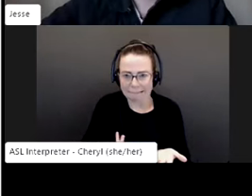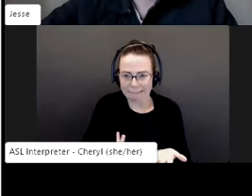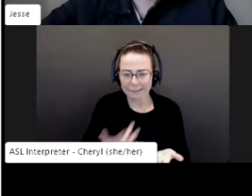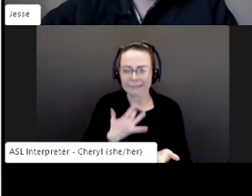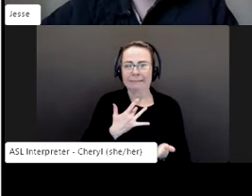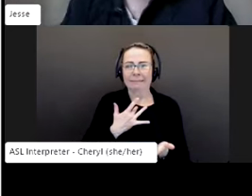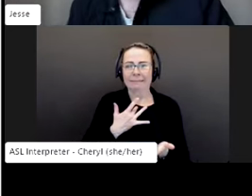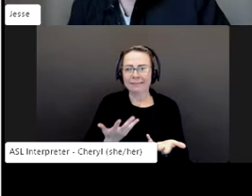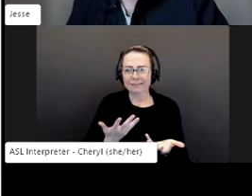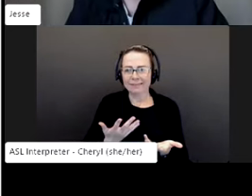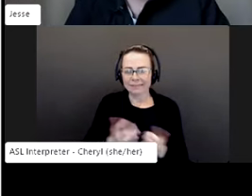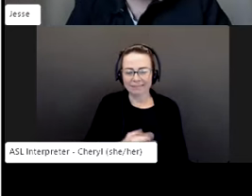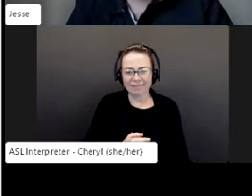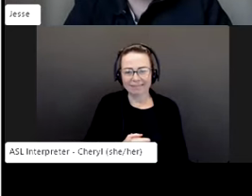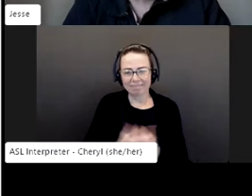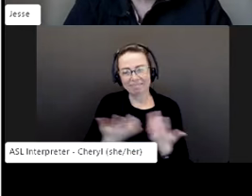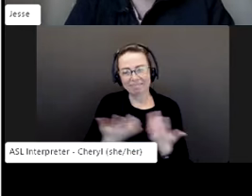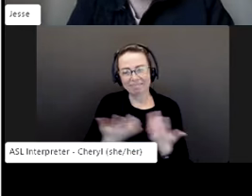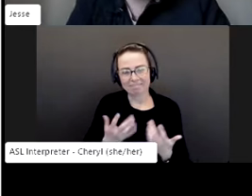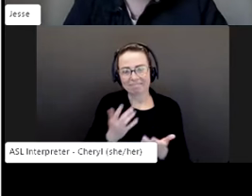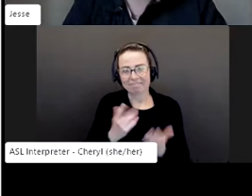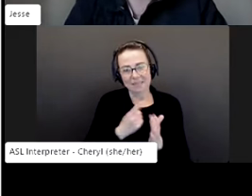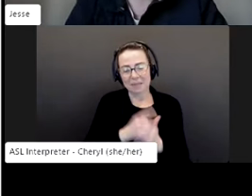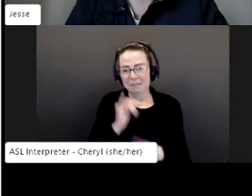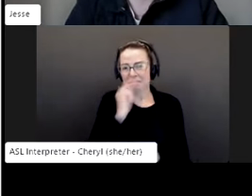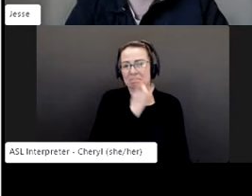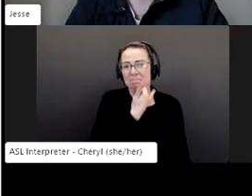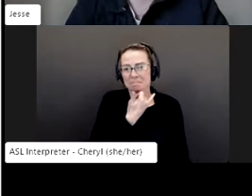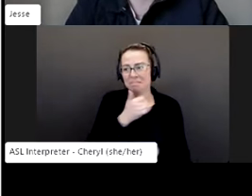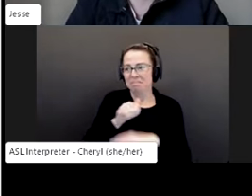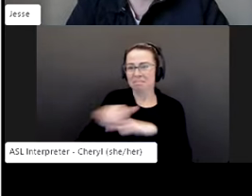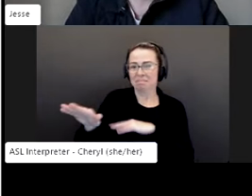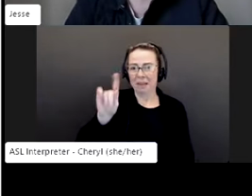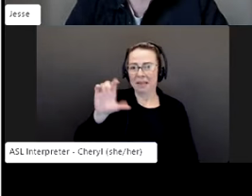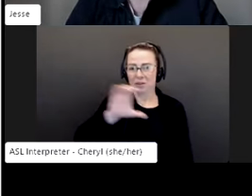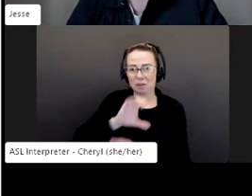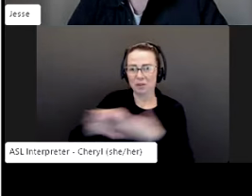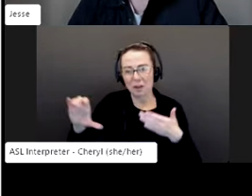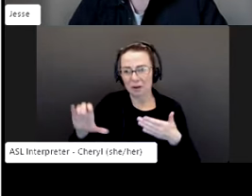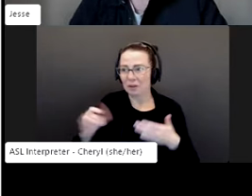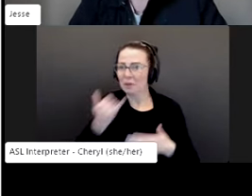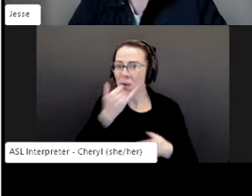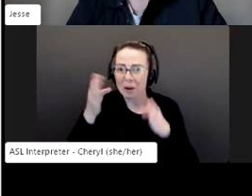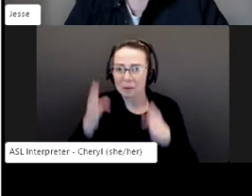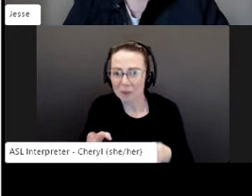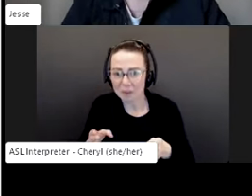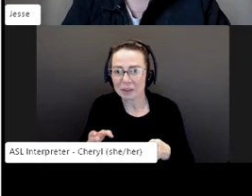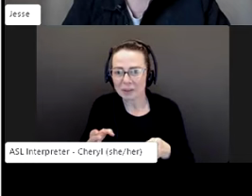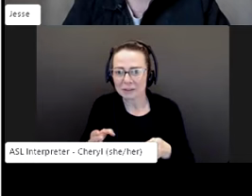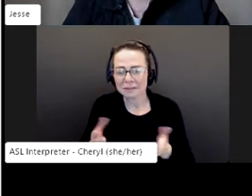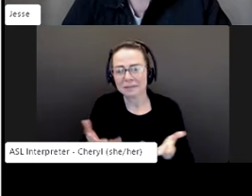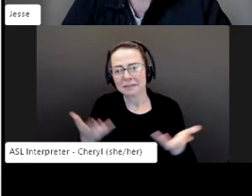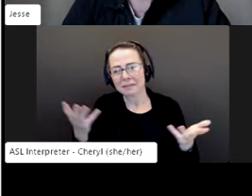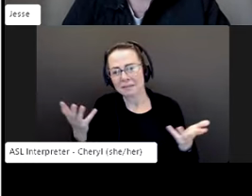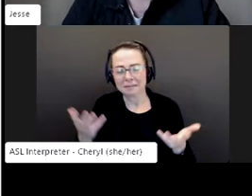them $100. Some people might be a little motivated to be like, oh yeah, I'm totally